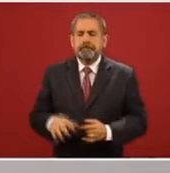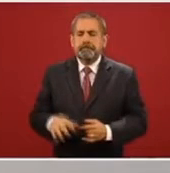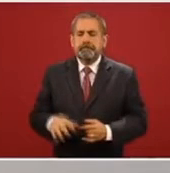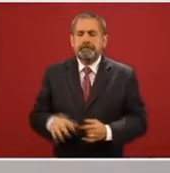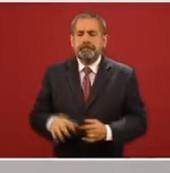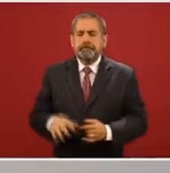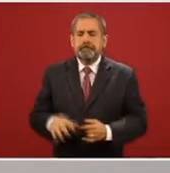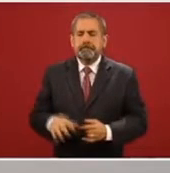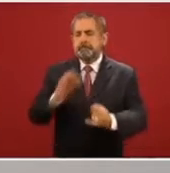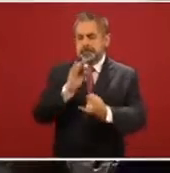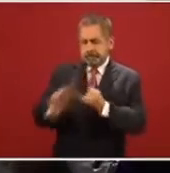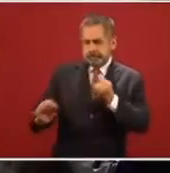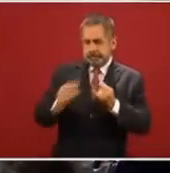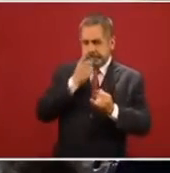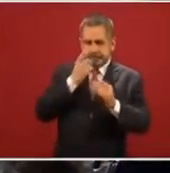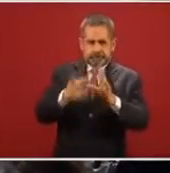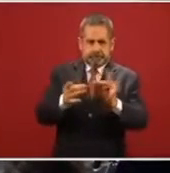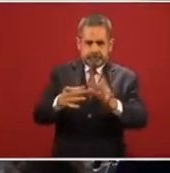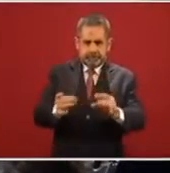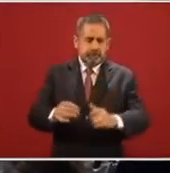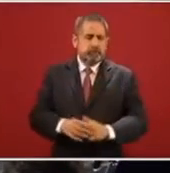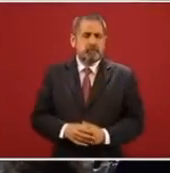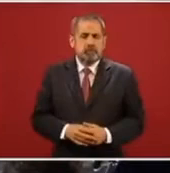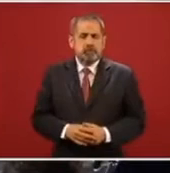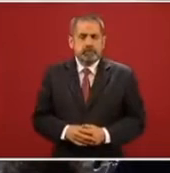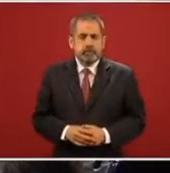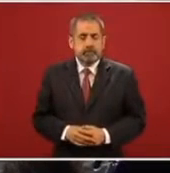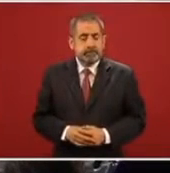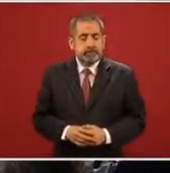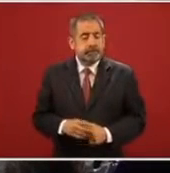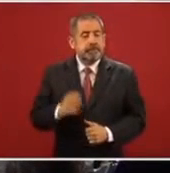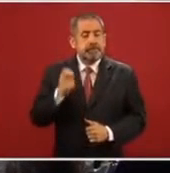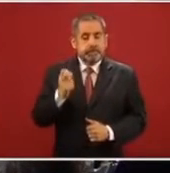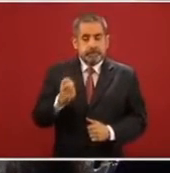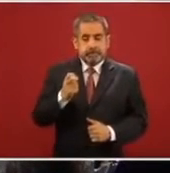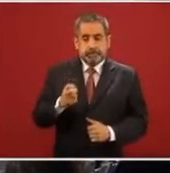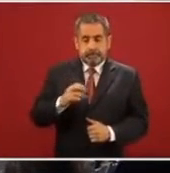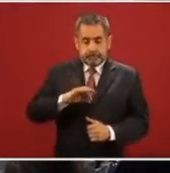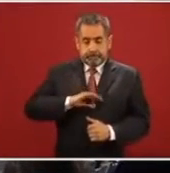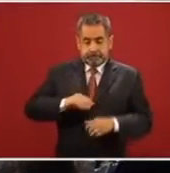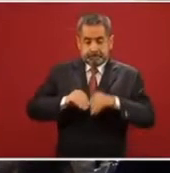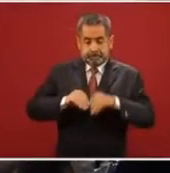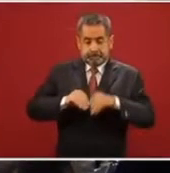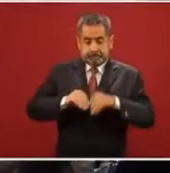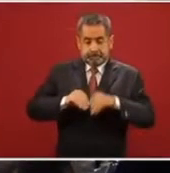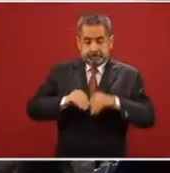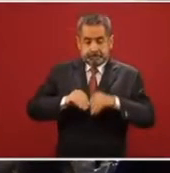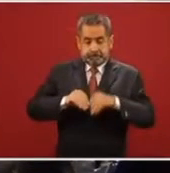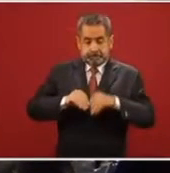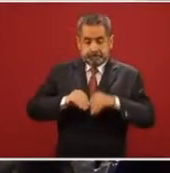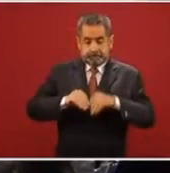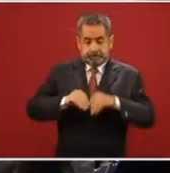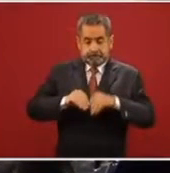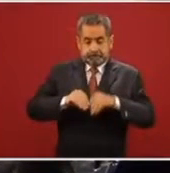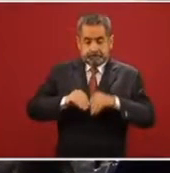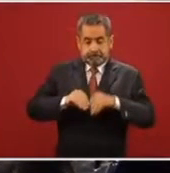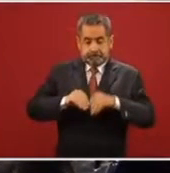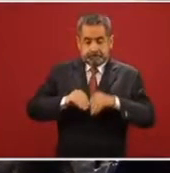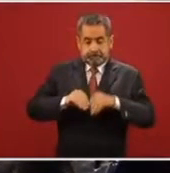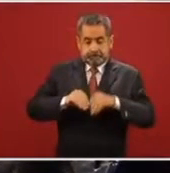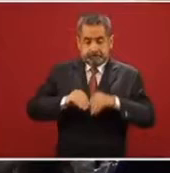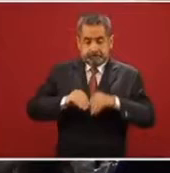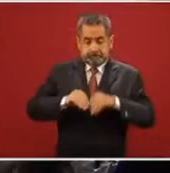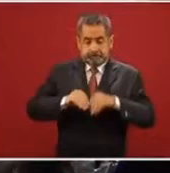you one more thing. Esta no va a ser una epidemia corta. This will not be